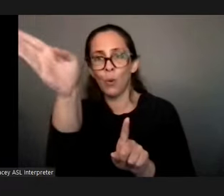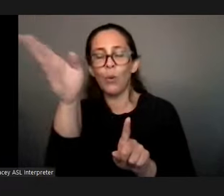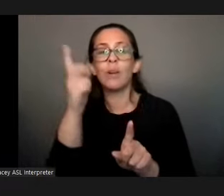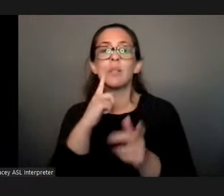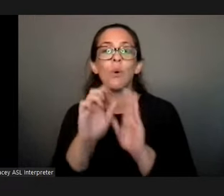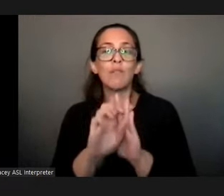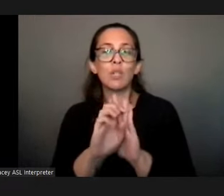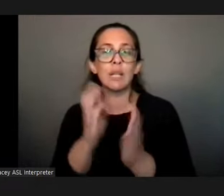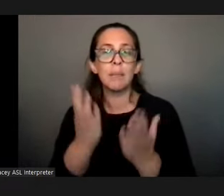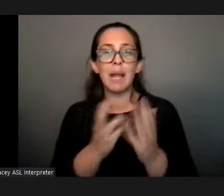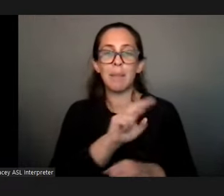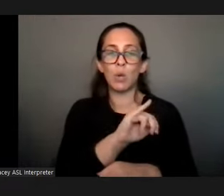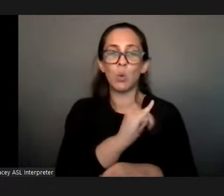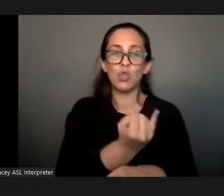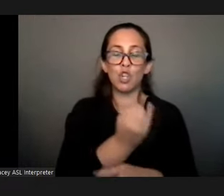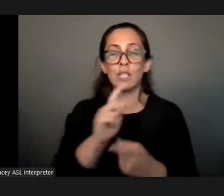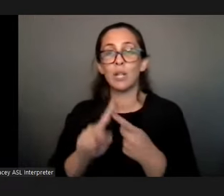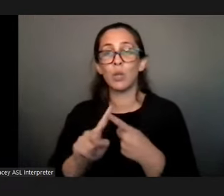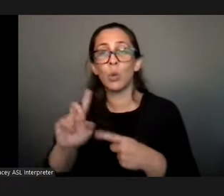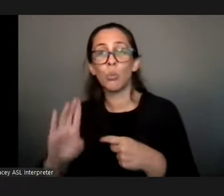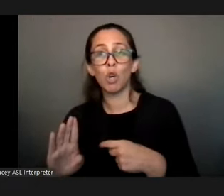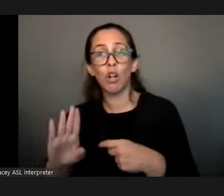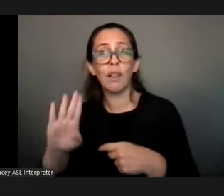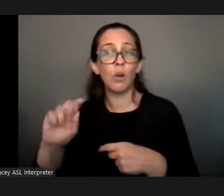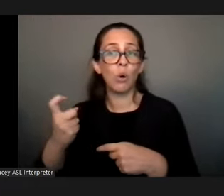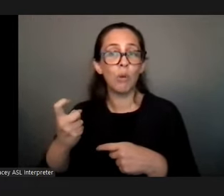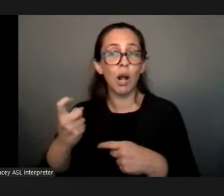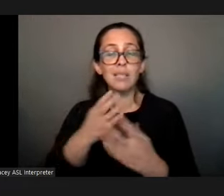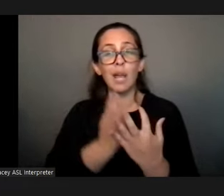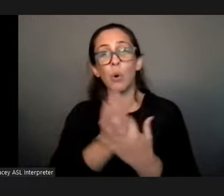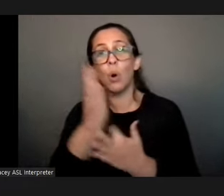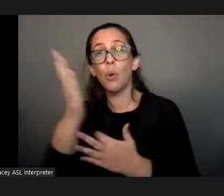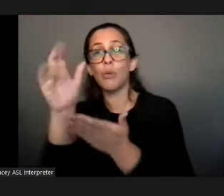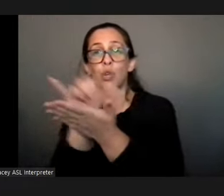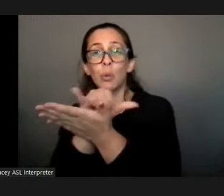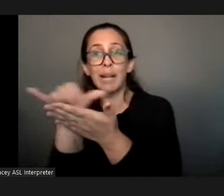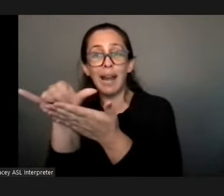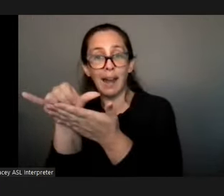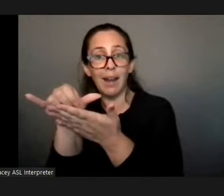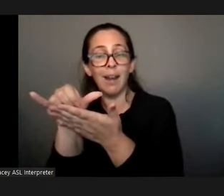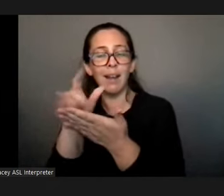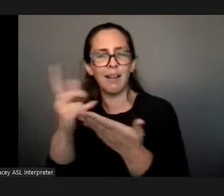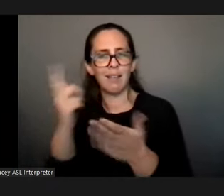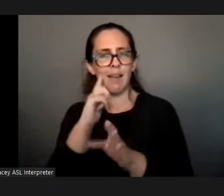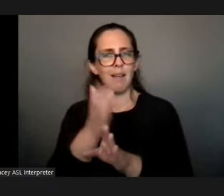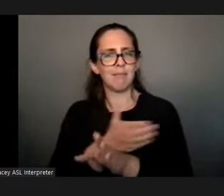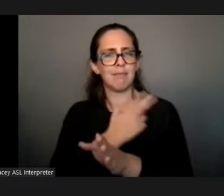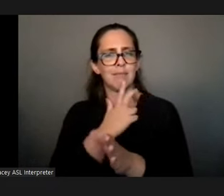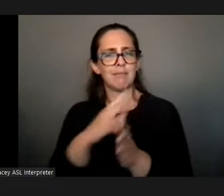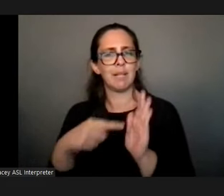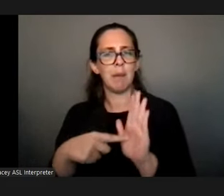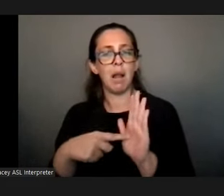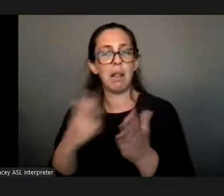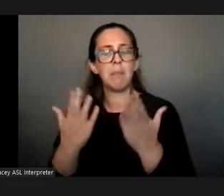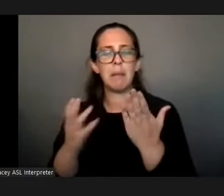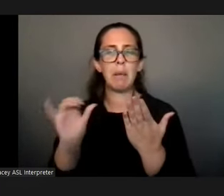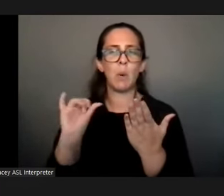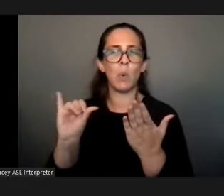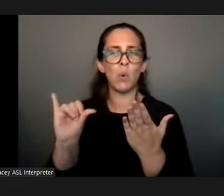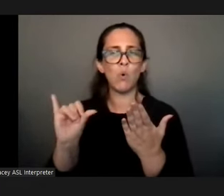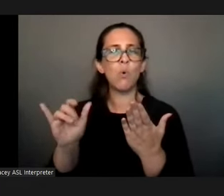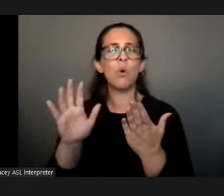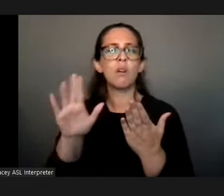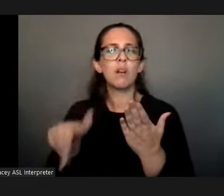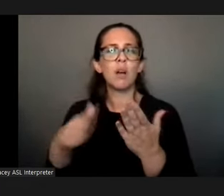may travel from New Jersey to Brooklyn or the Bronx by going through Manhattan. Preliminary modeling indicates that some of these drivers may change their routes and traffic